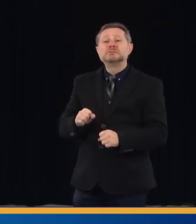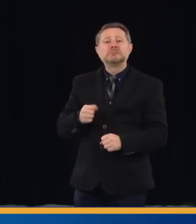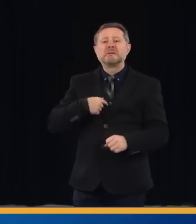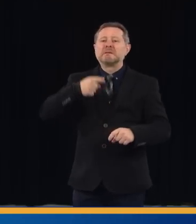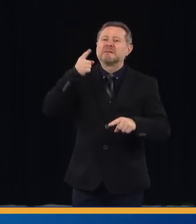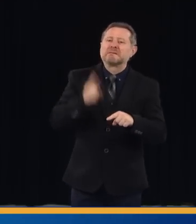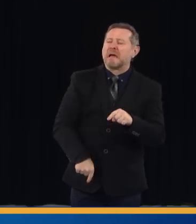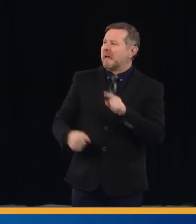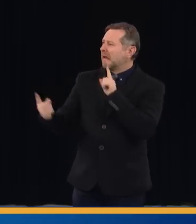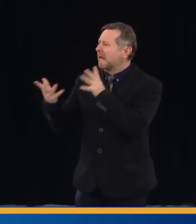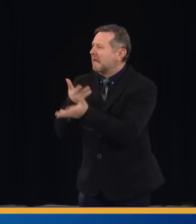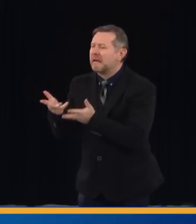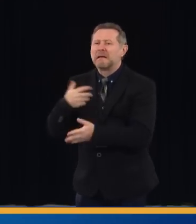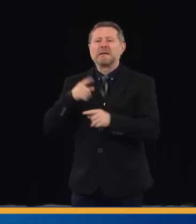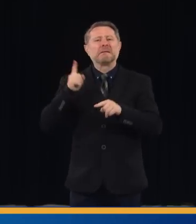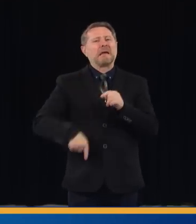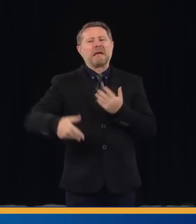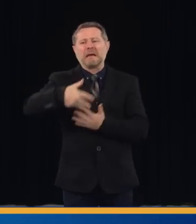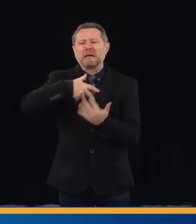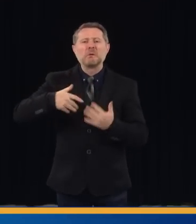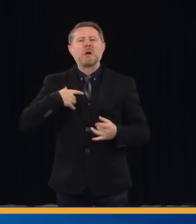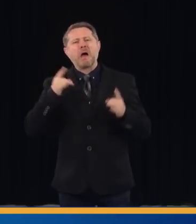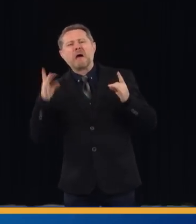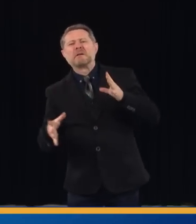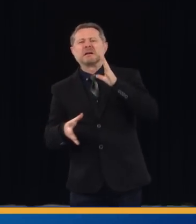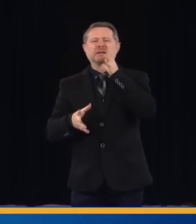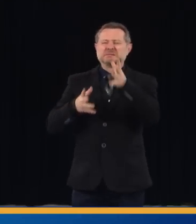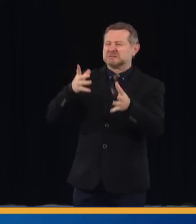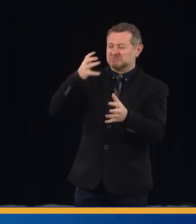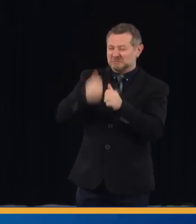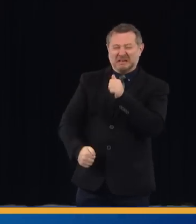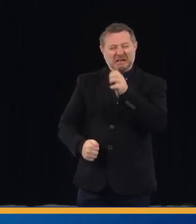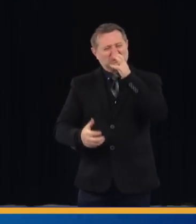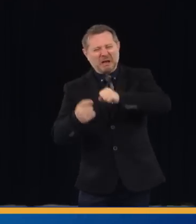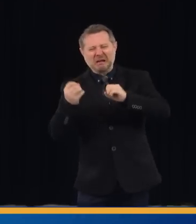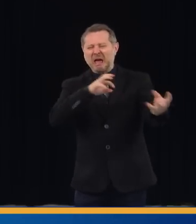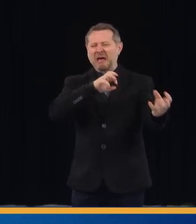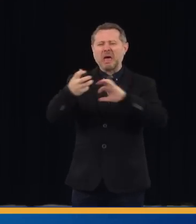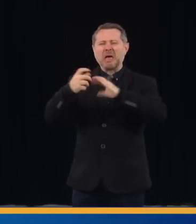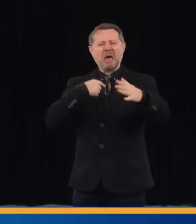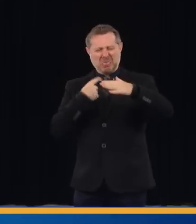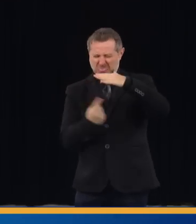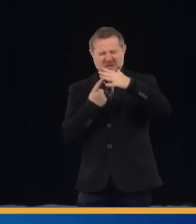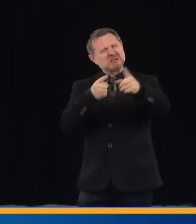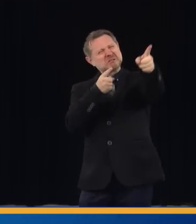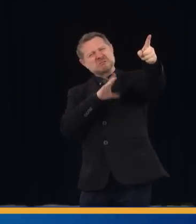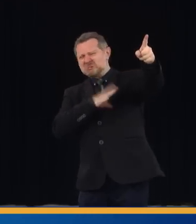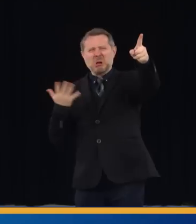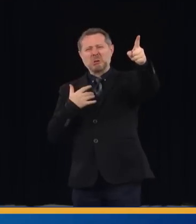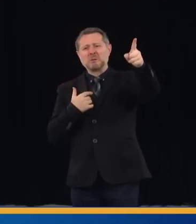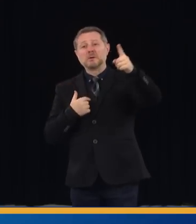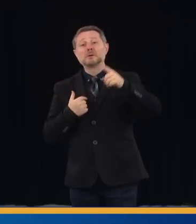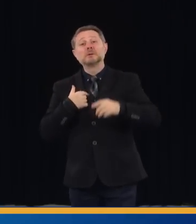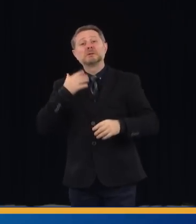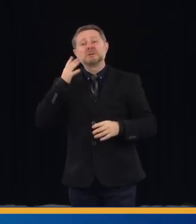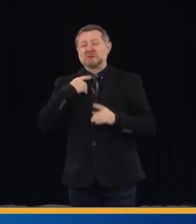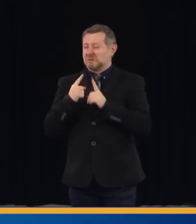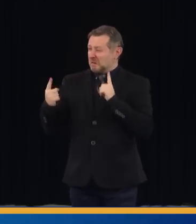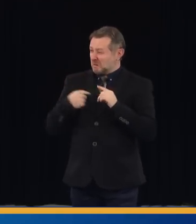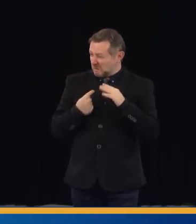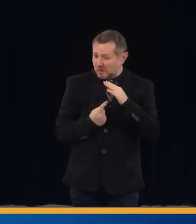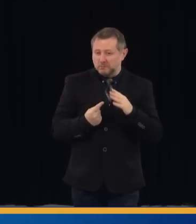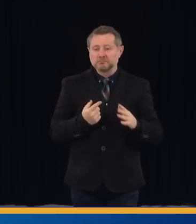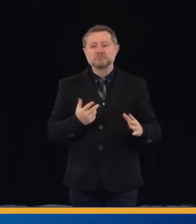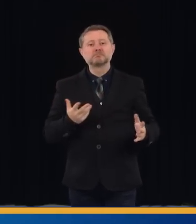a cruel torture. Isolate yourself from other people. Be